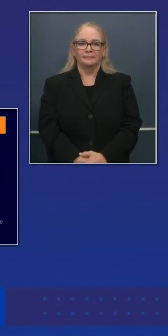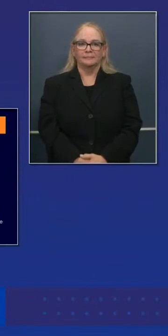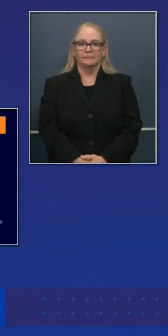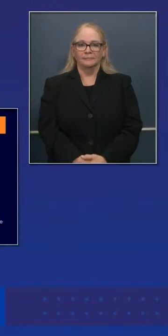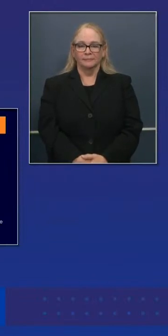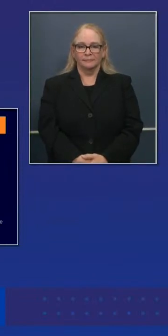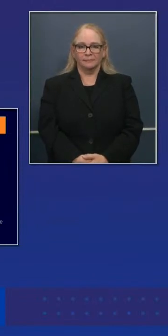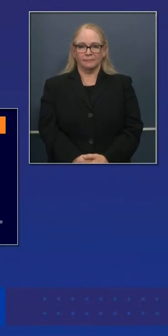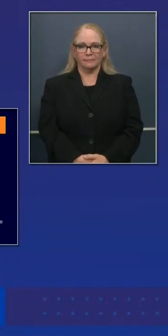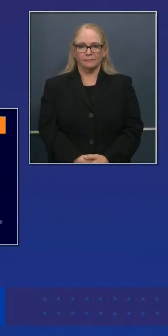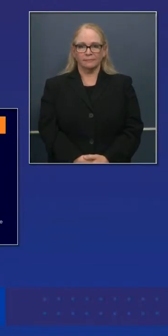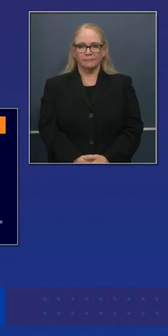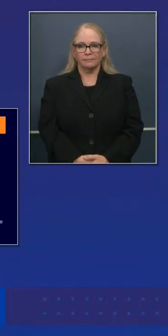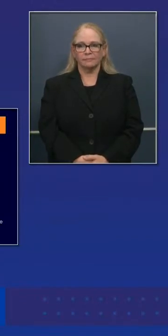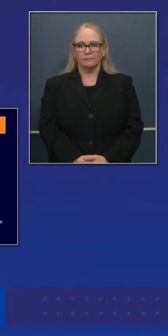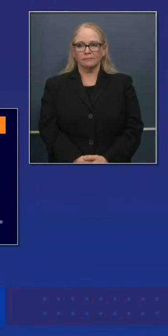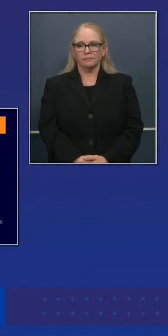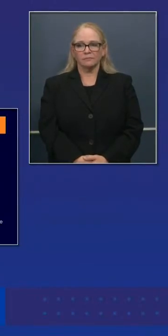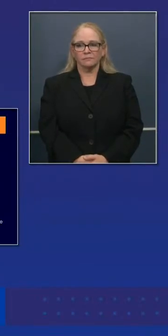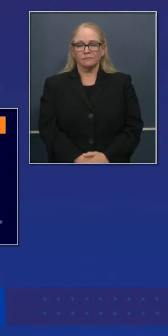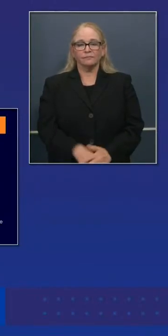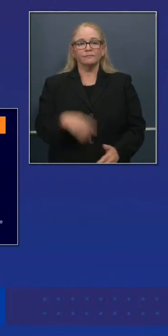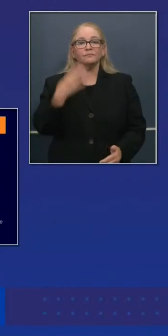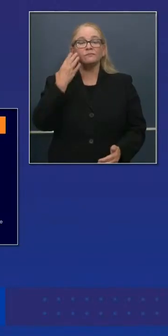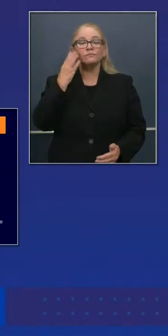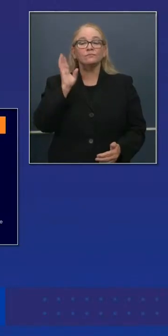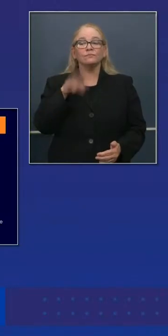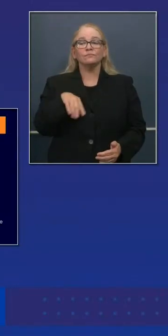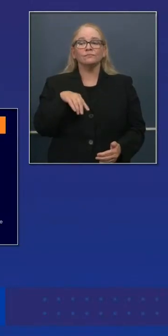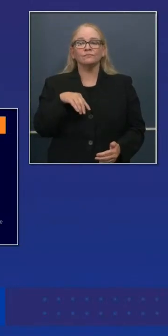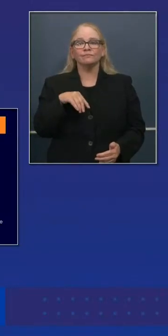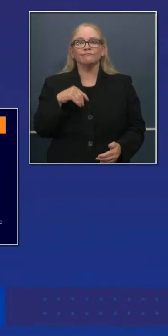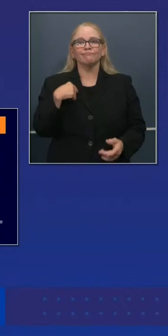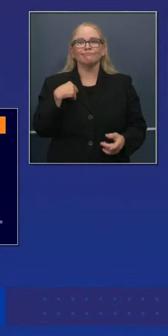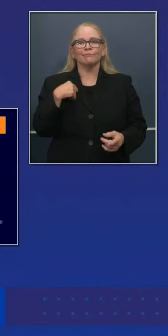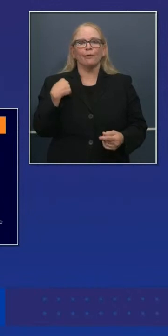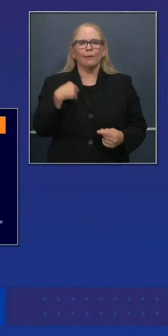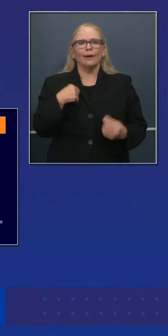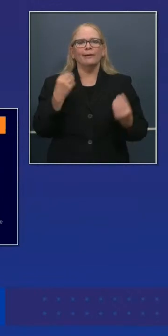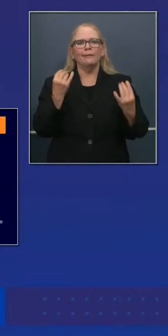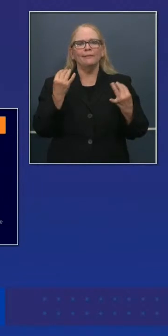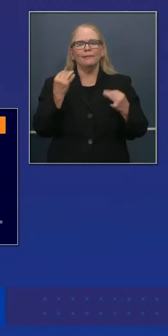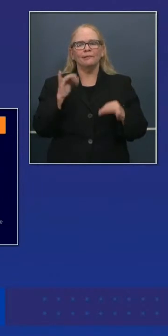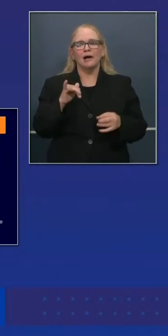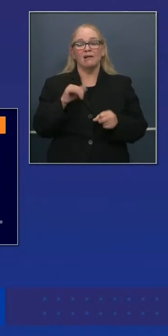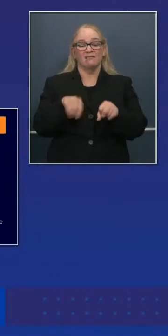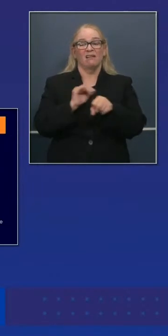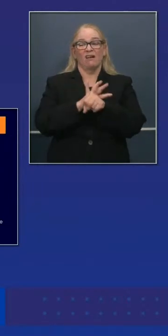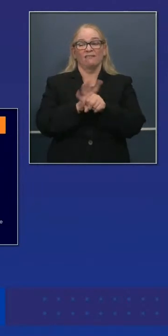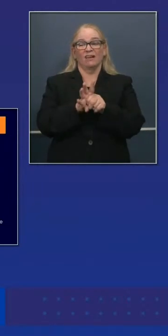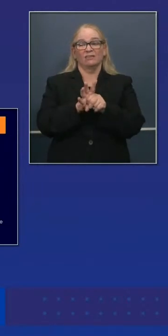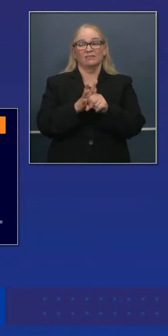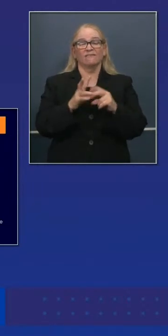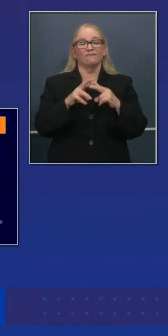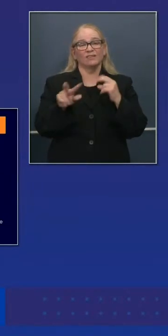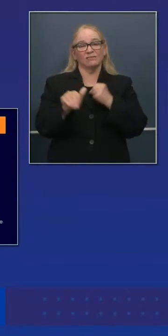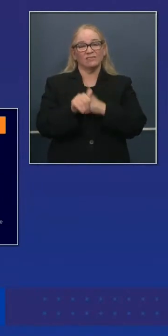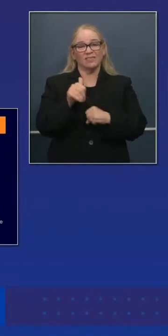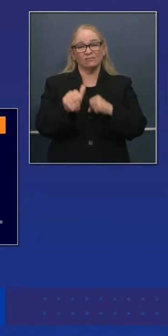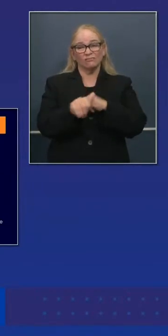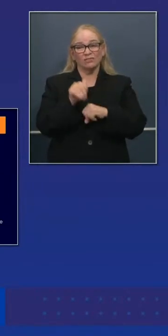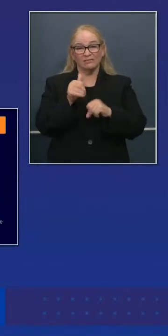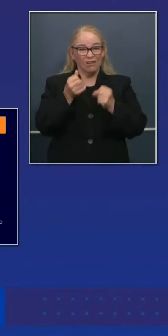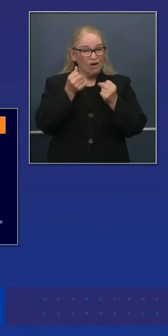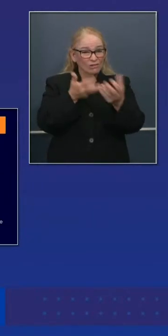As always, we are sober and we are mindful about how deadly this disease is. We are reporting